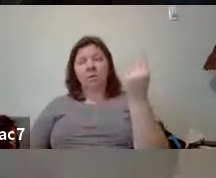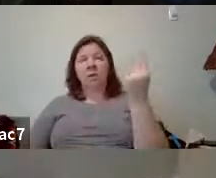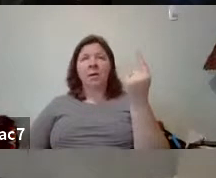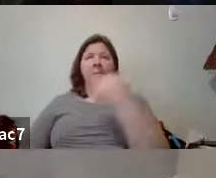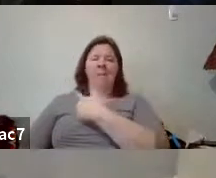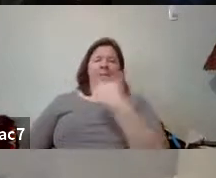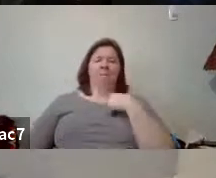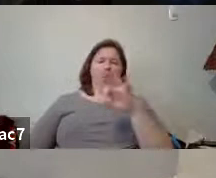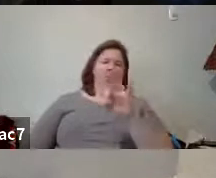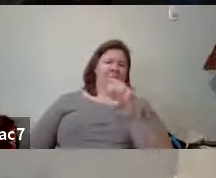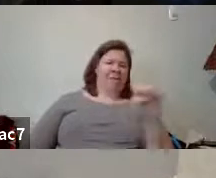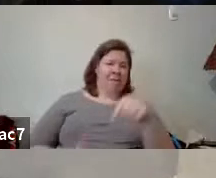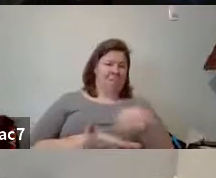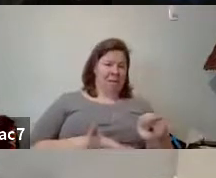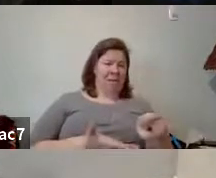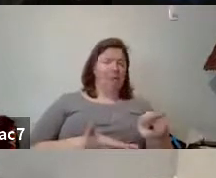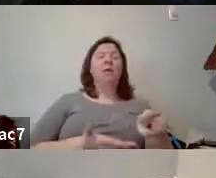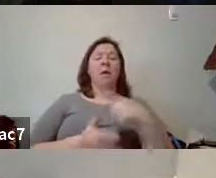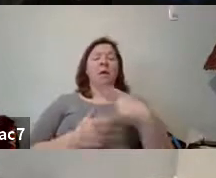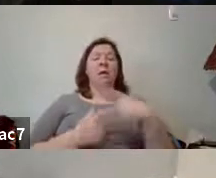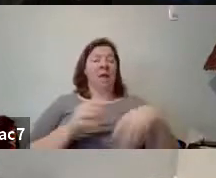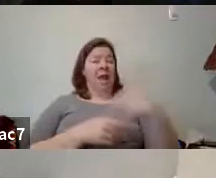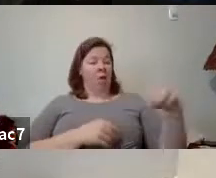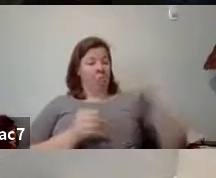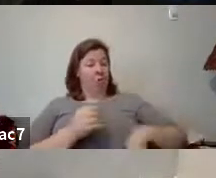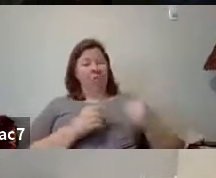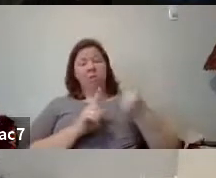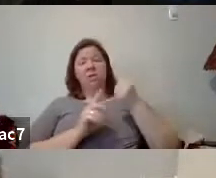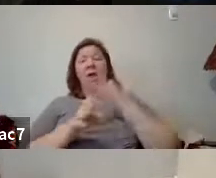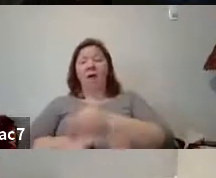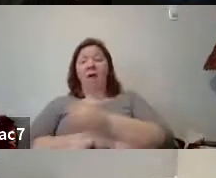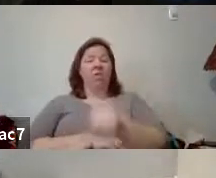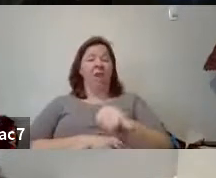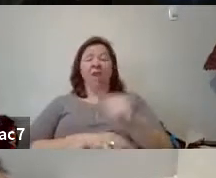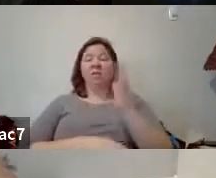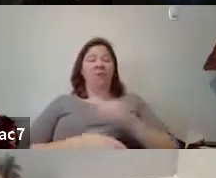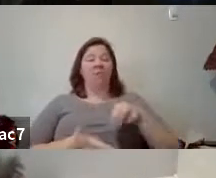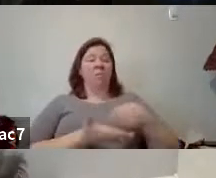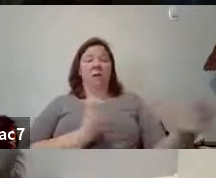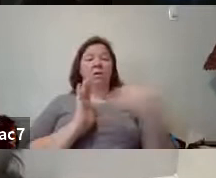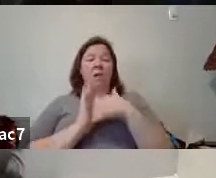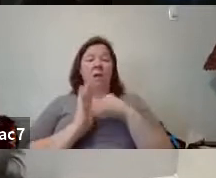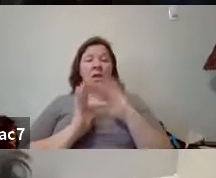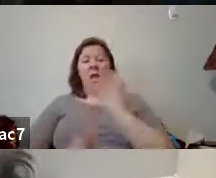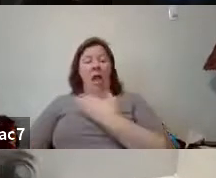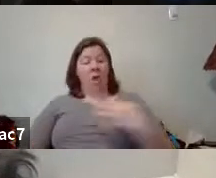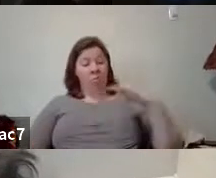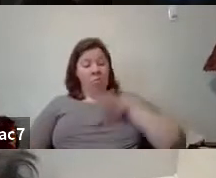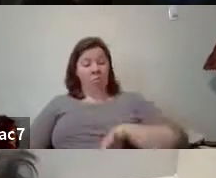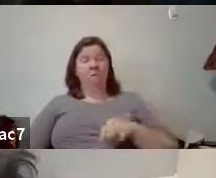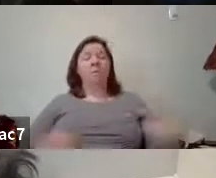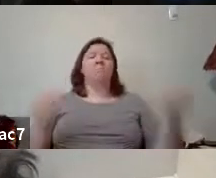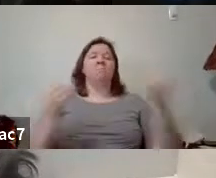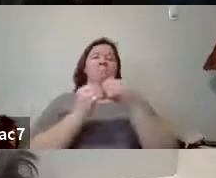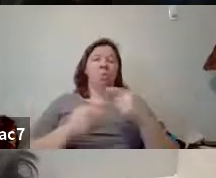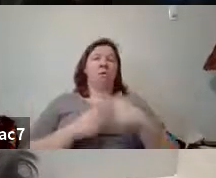paid, and then for the then on, it comes out of profits. You don't have to pay out of pocket again ever. And our profit will be far more than the cost of the monthly